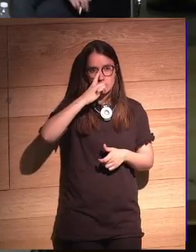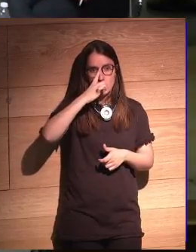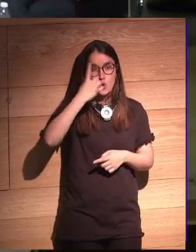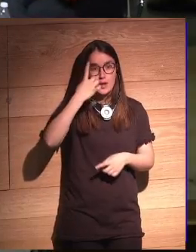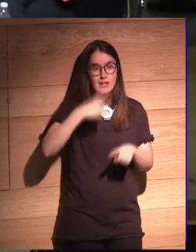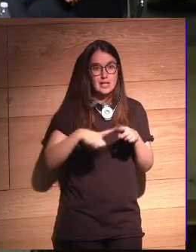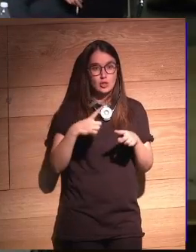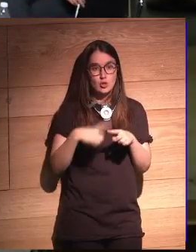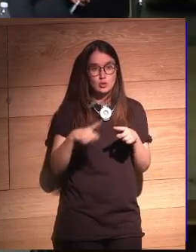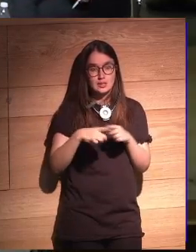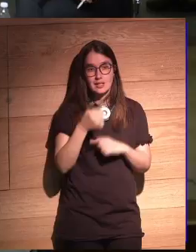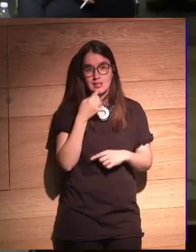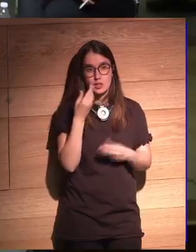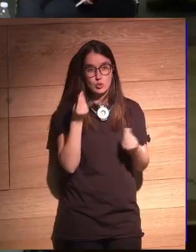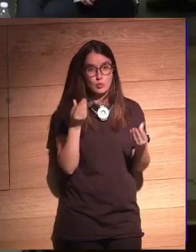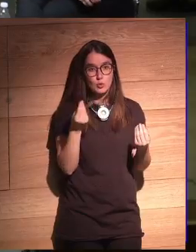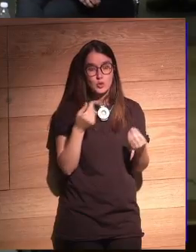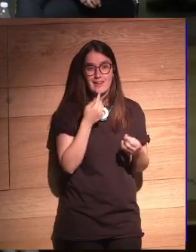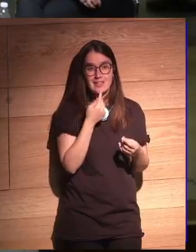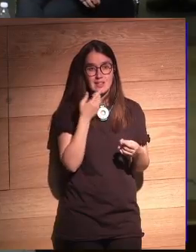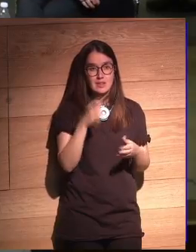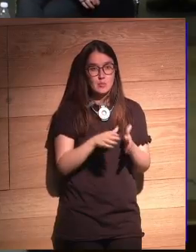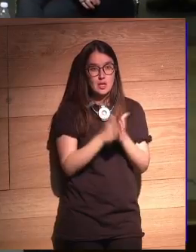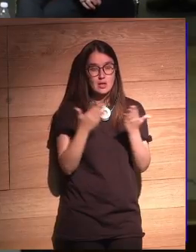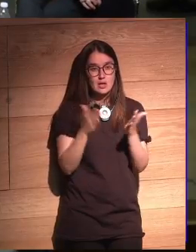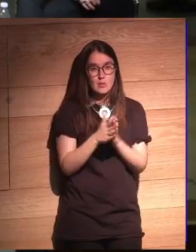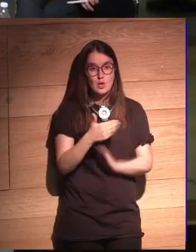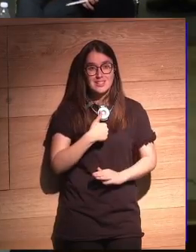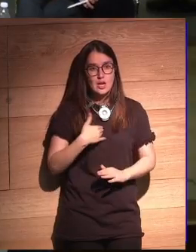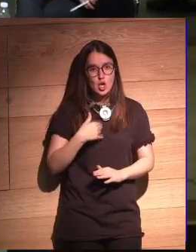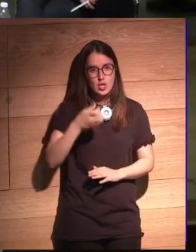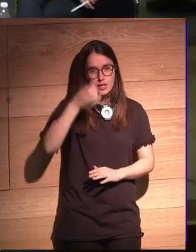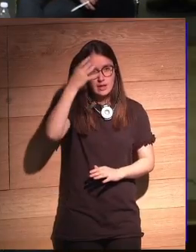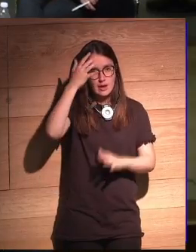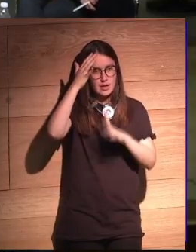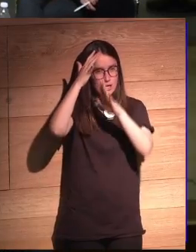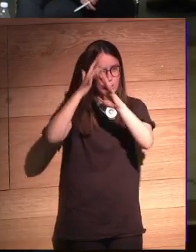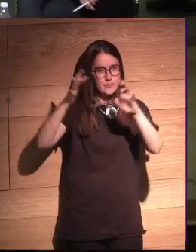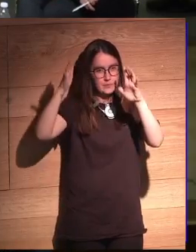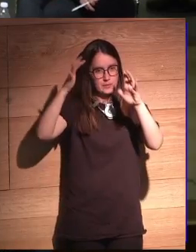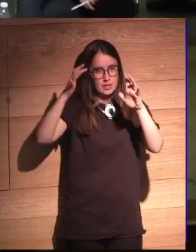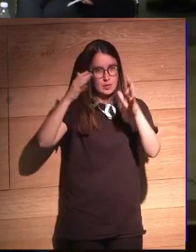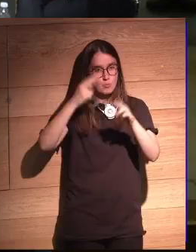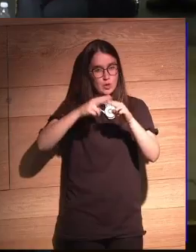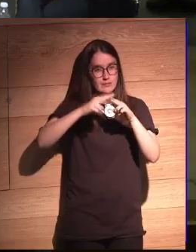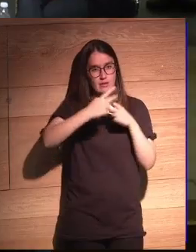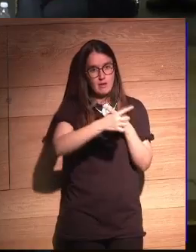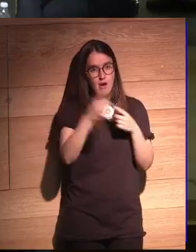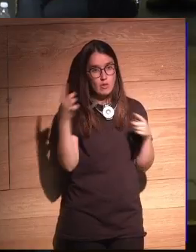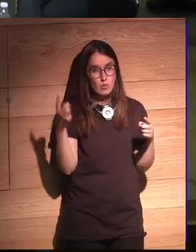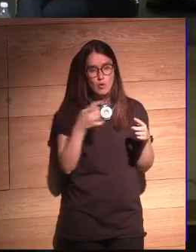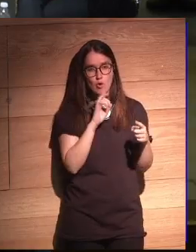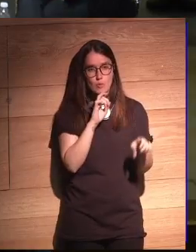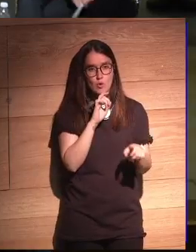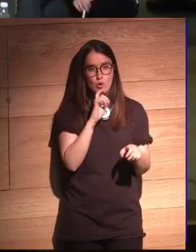discussing, and what the book discusses as well, is the role of ideology in housing, and how people generally don't see